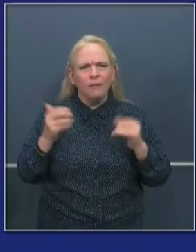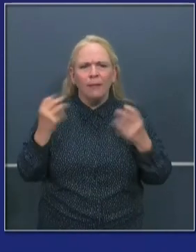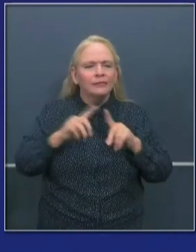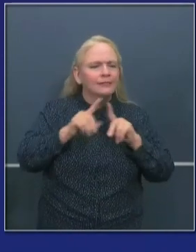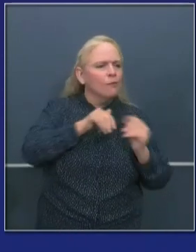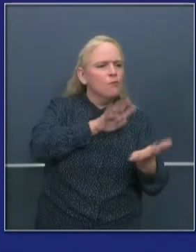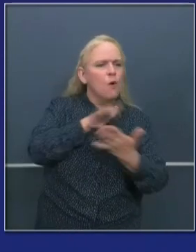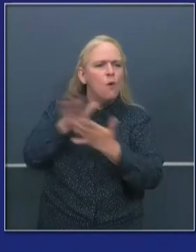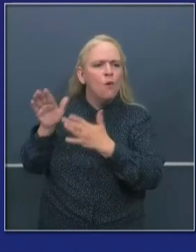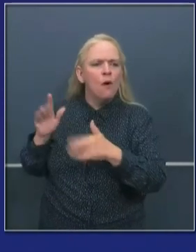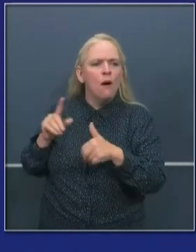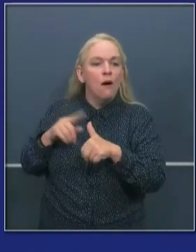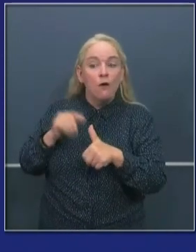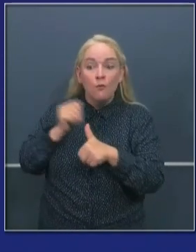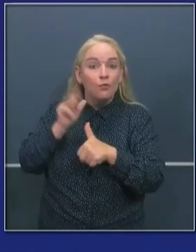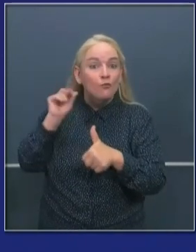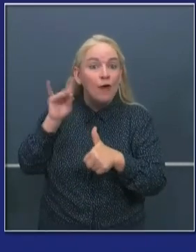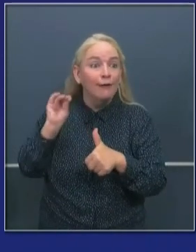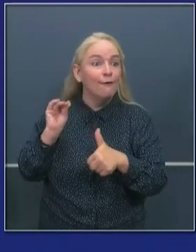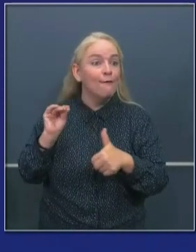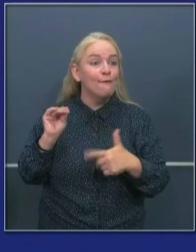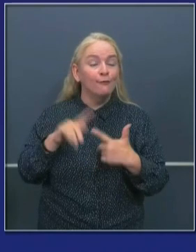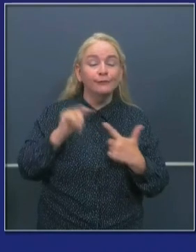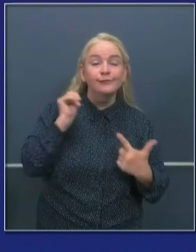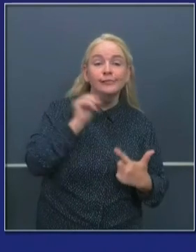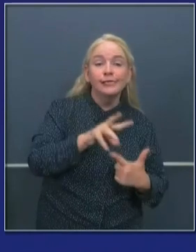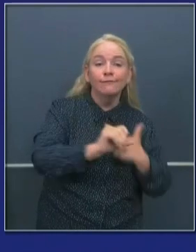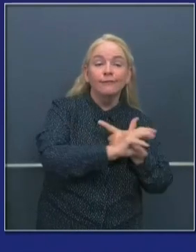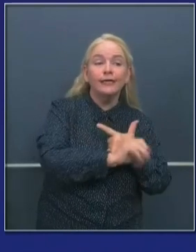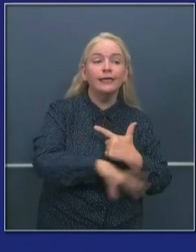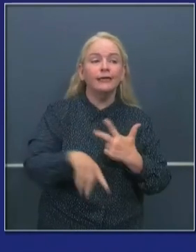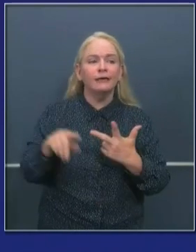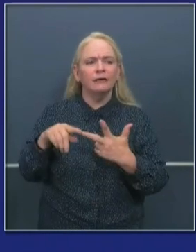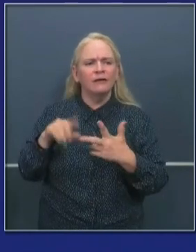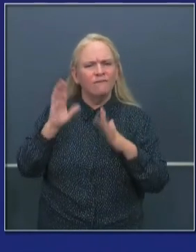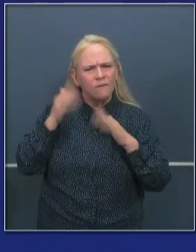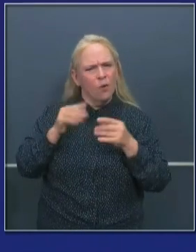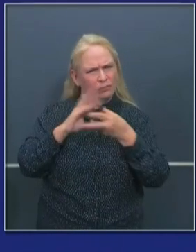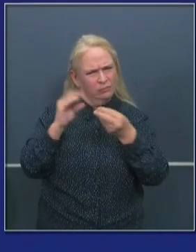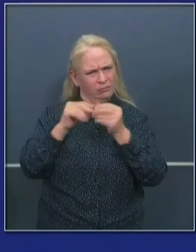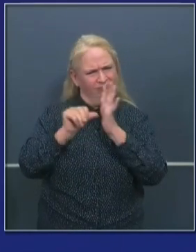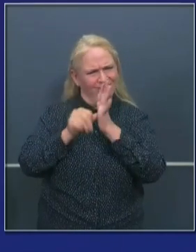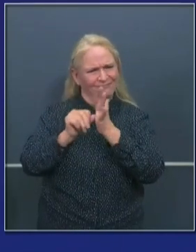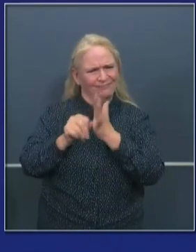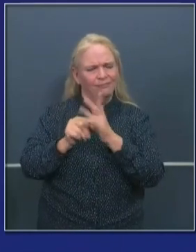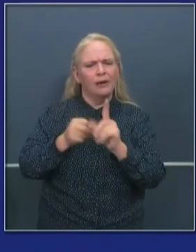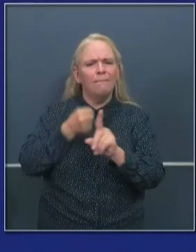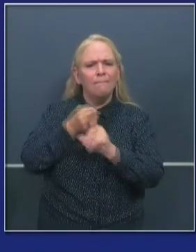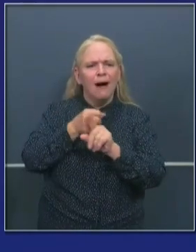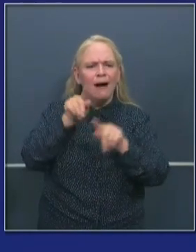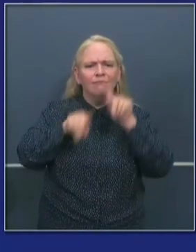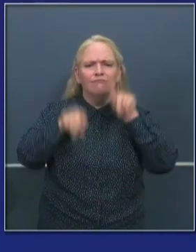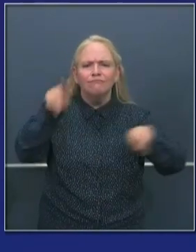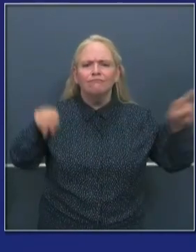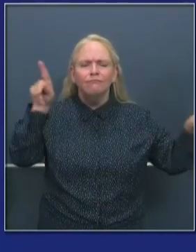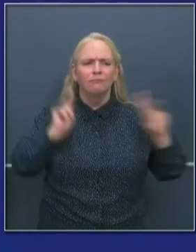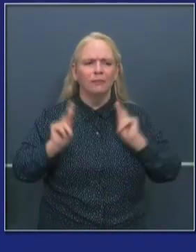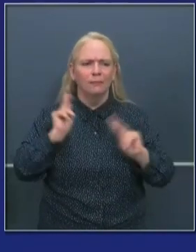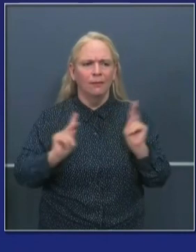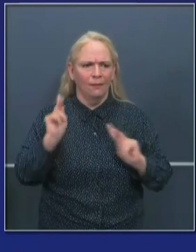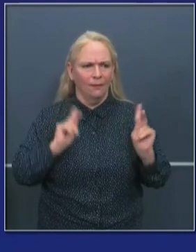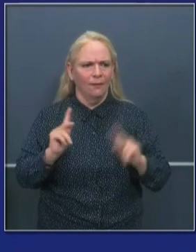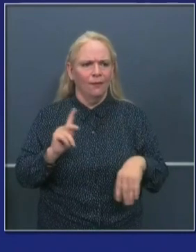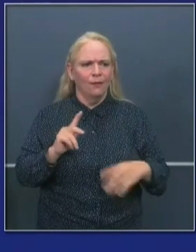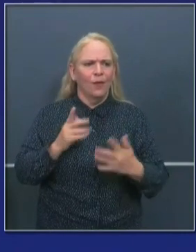radio, TV, a focus on messages that we think can hit home in traditional ways, more emotional